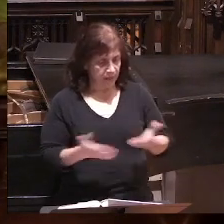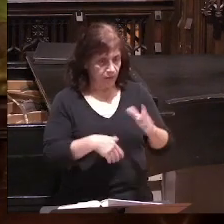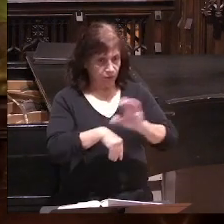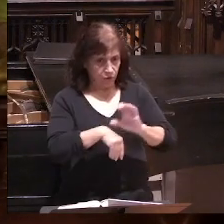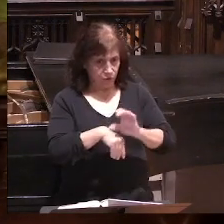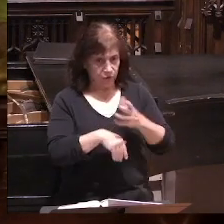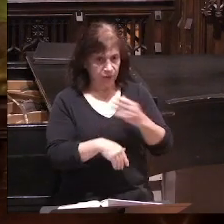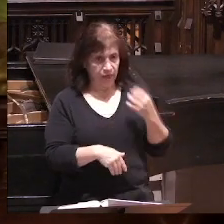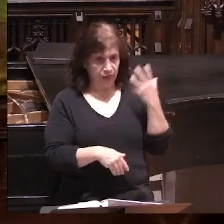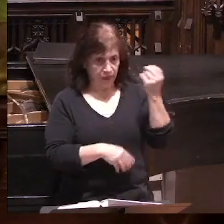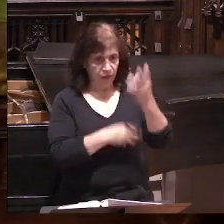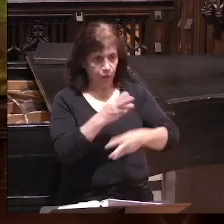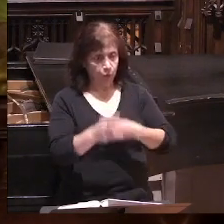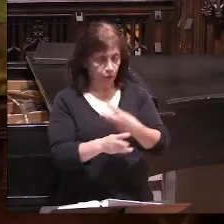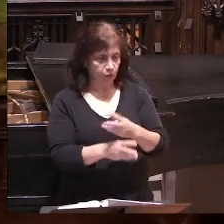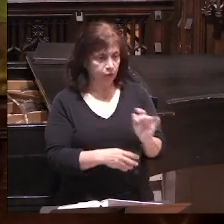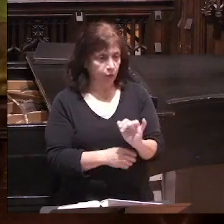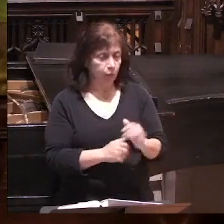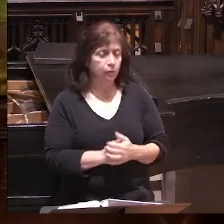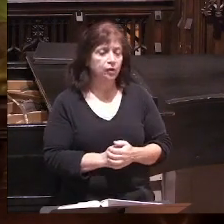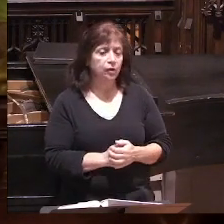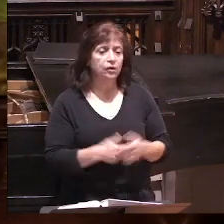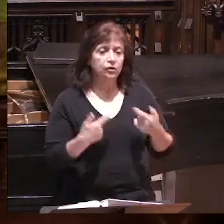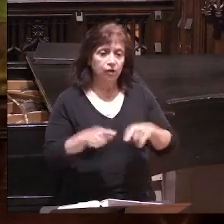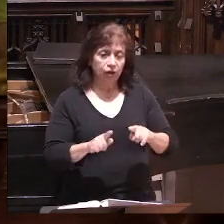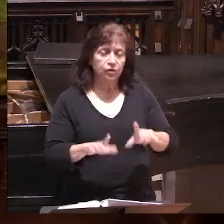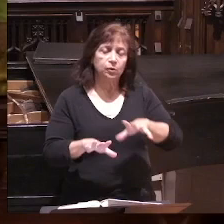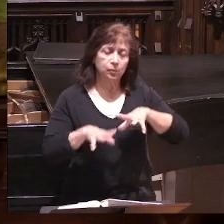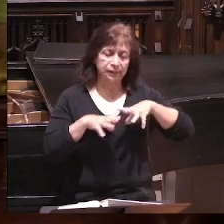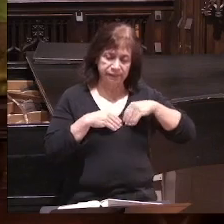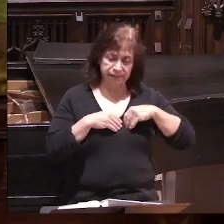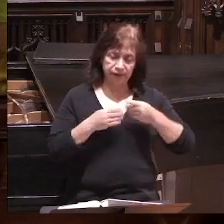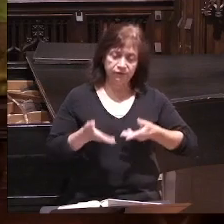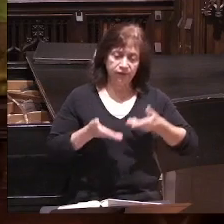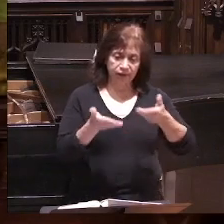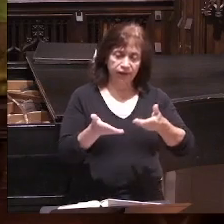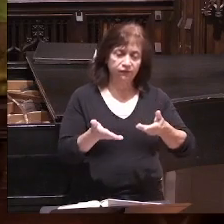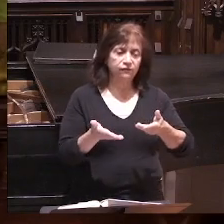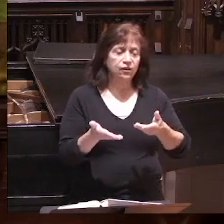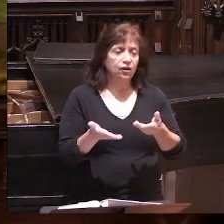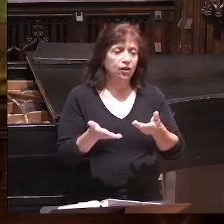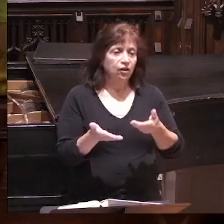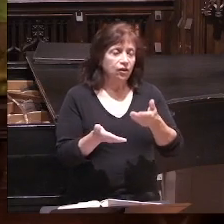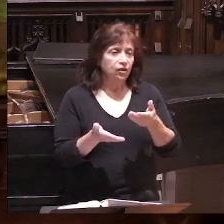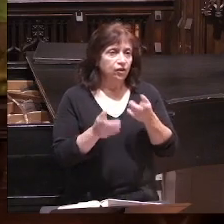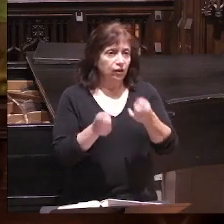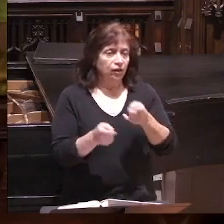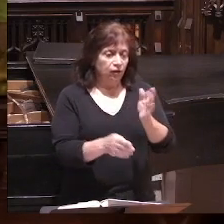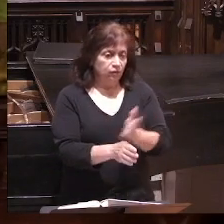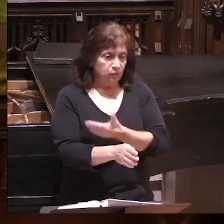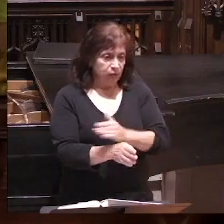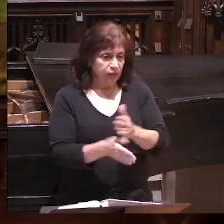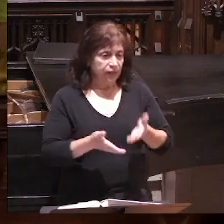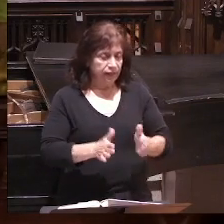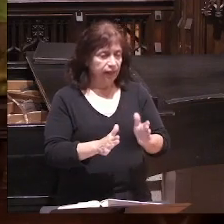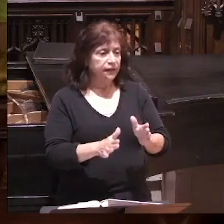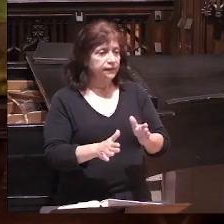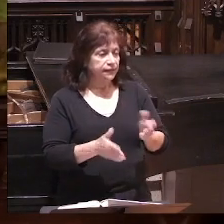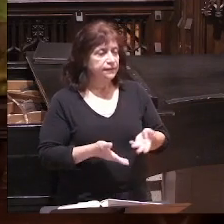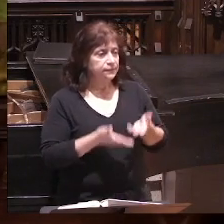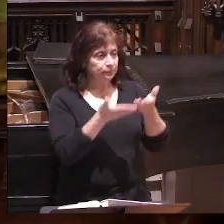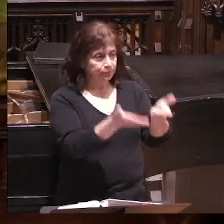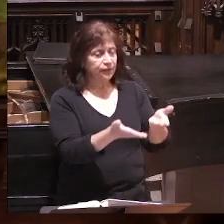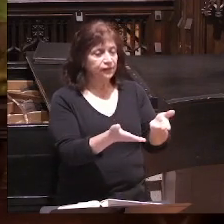and in our world. So as we receive now the gift of music, let us receive our gifts and